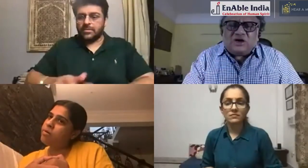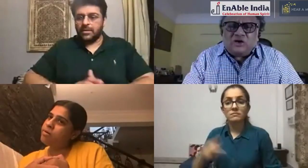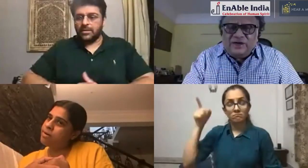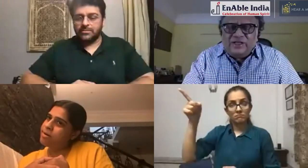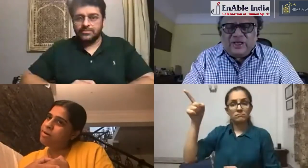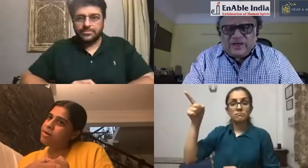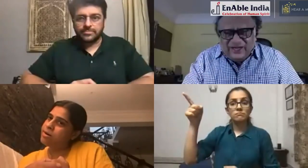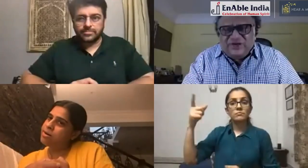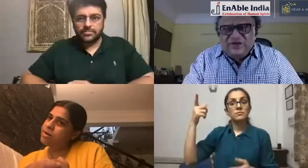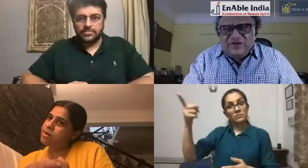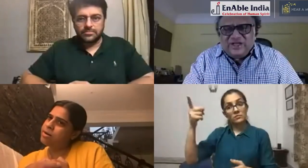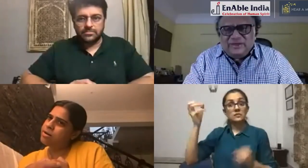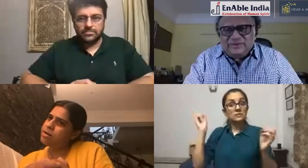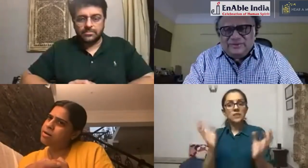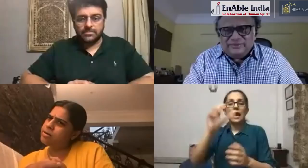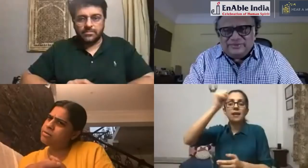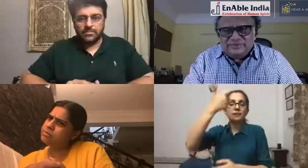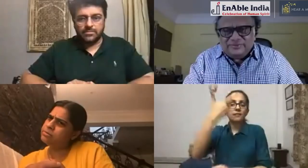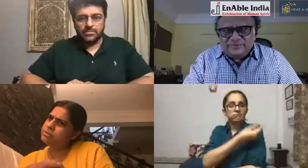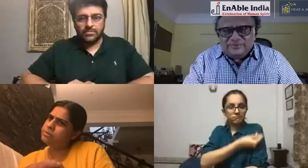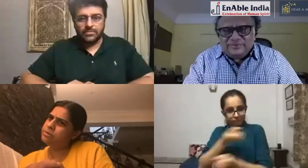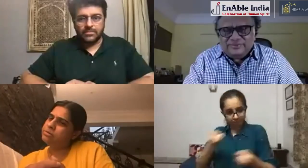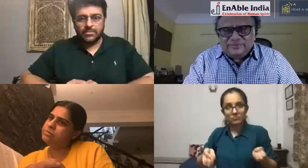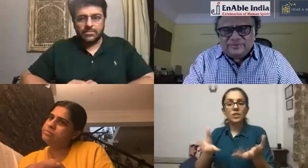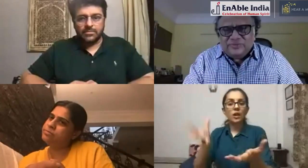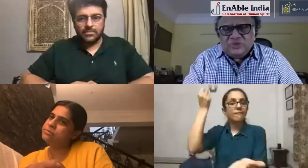has already arrived in India.